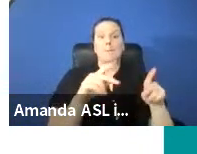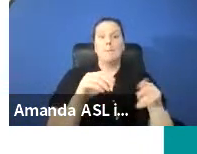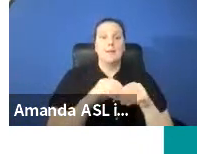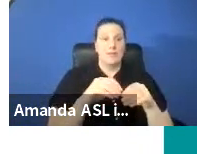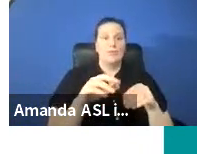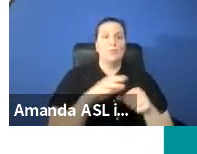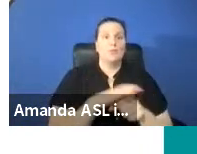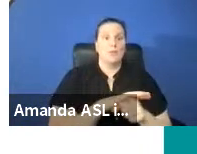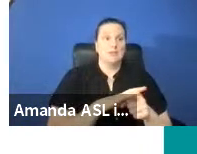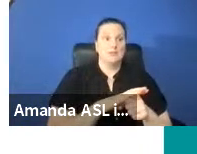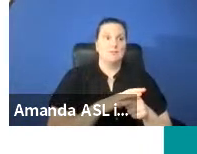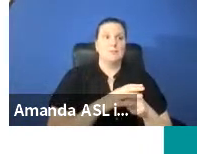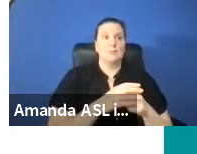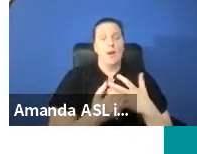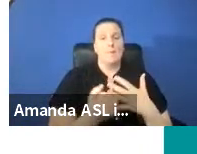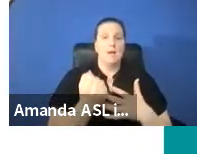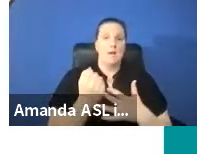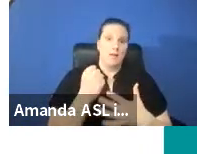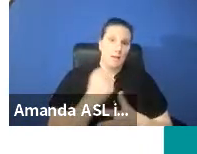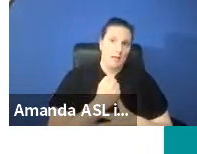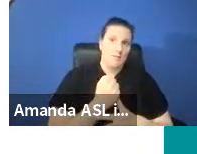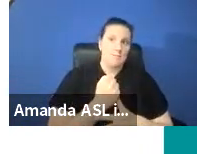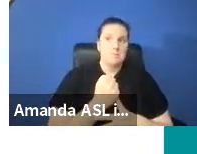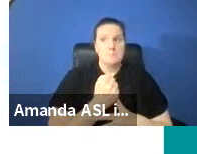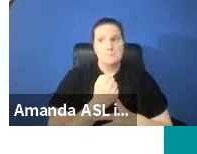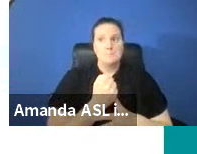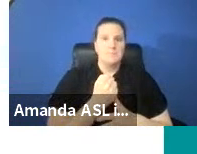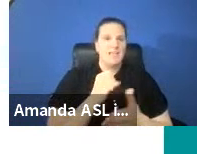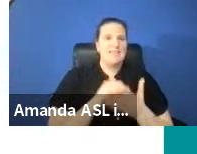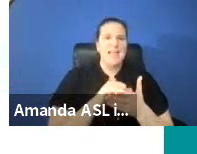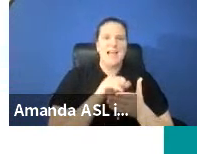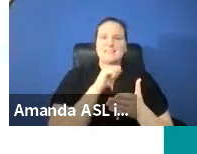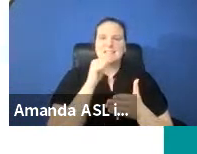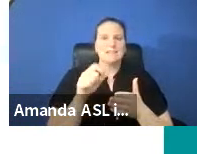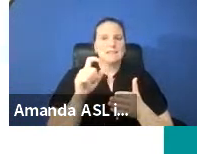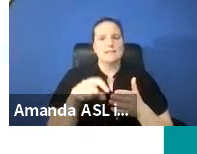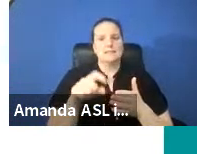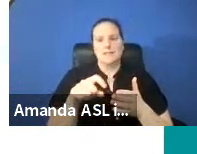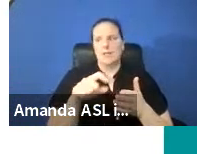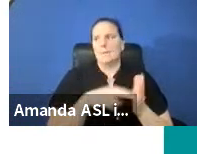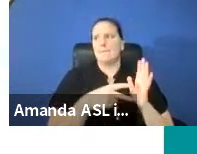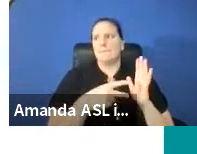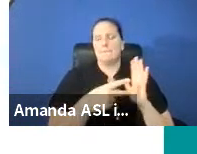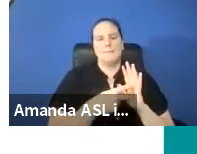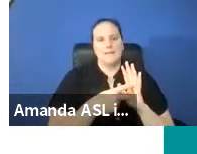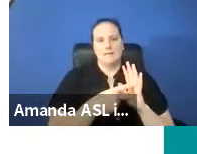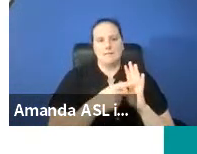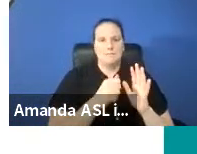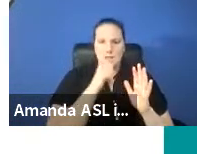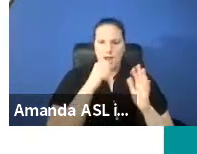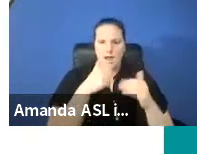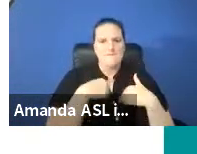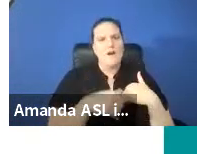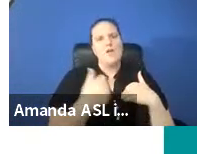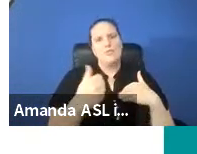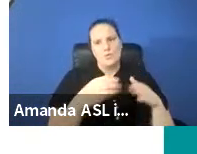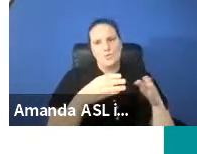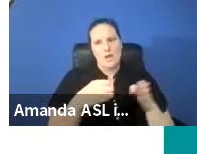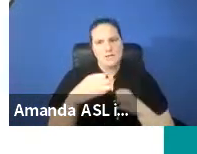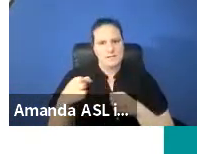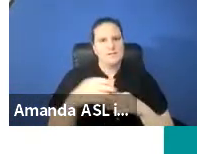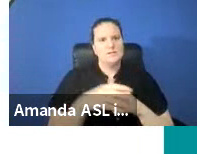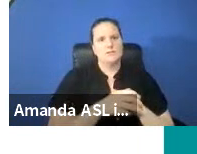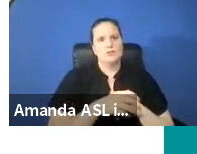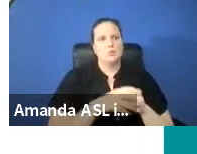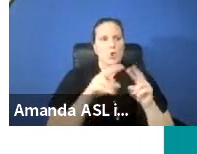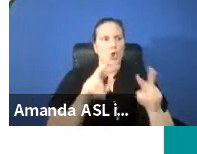think, primarily. But that does not necessarily mean there won't be other ways to